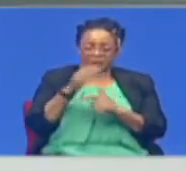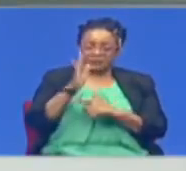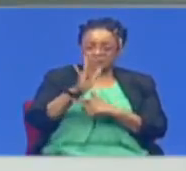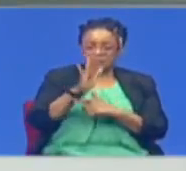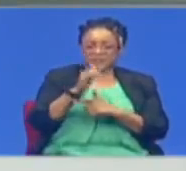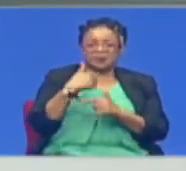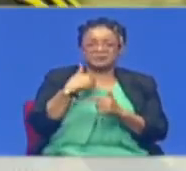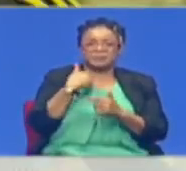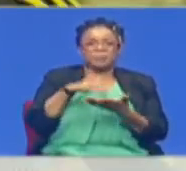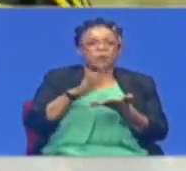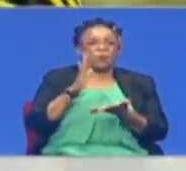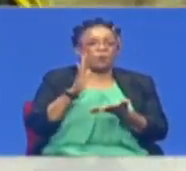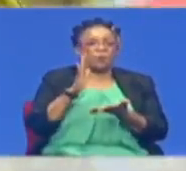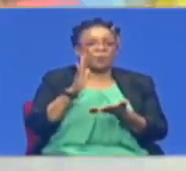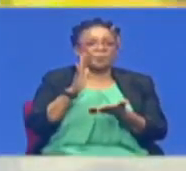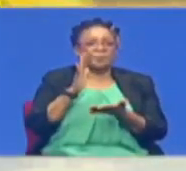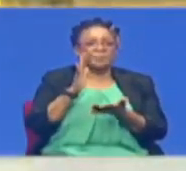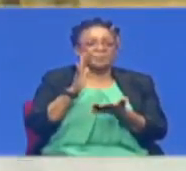us more.